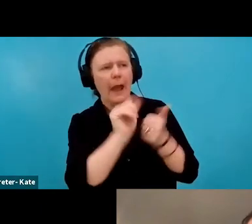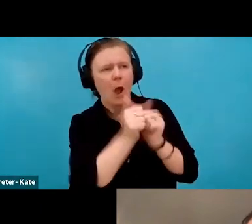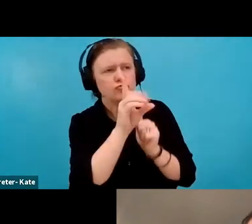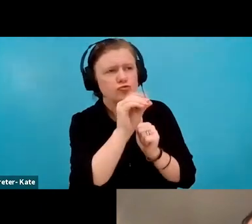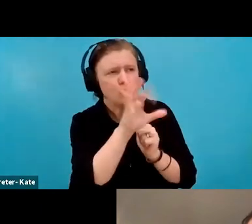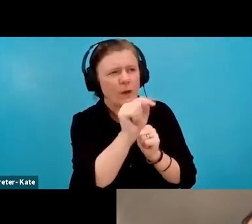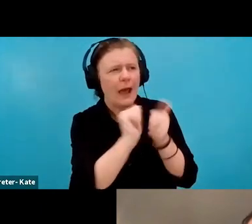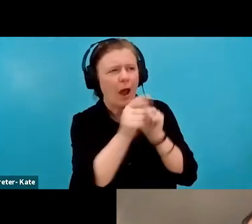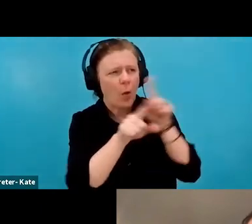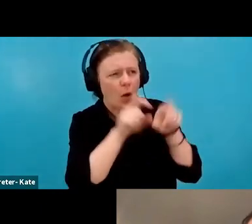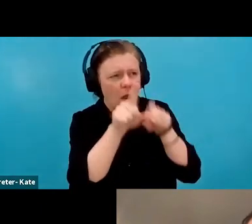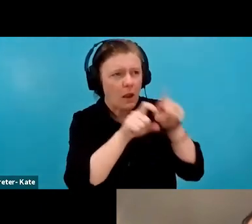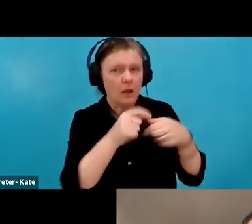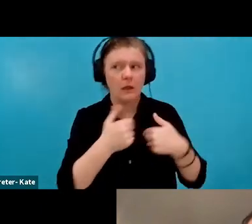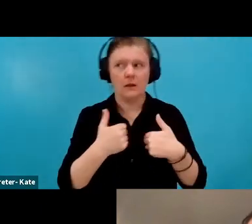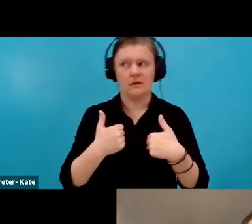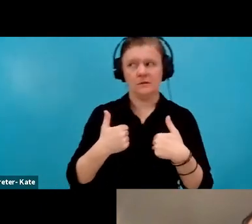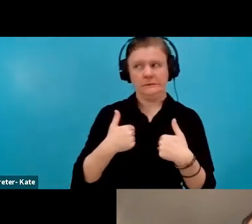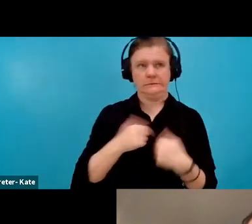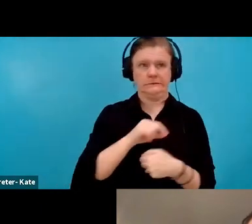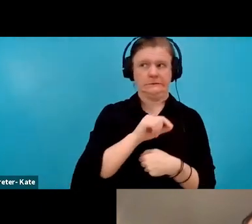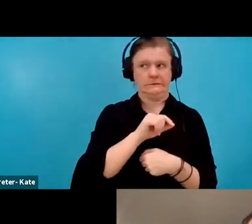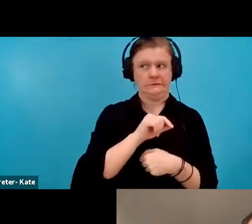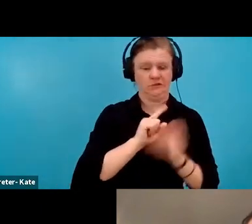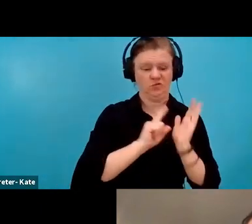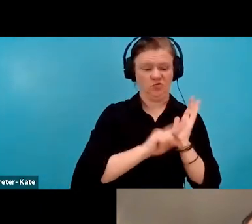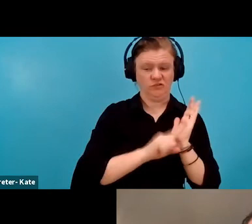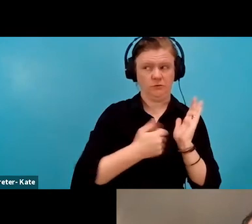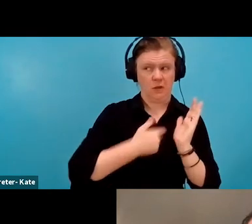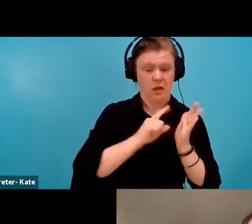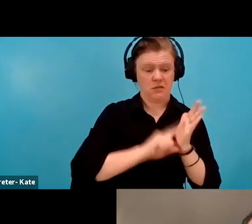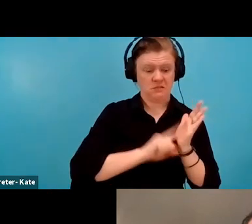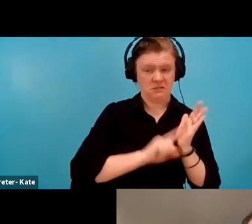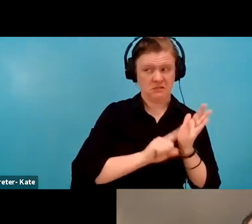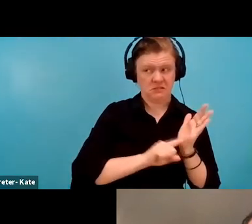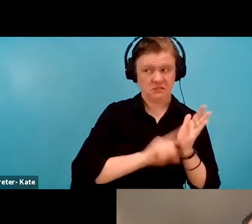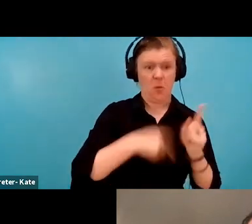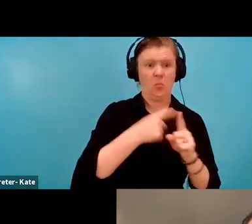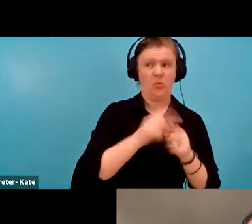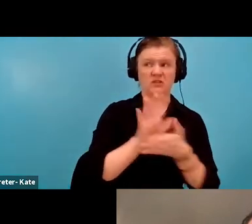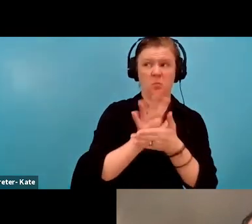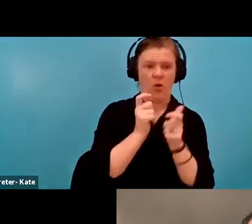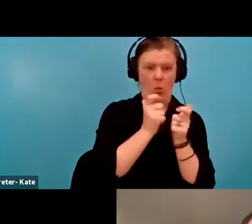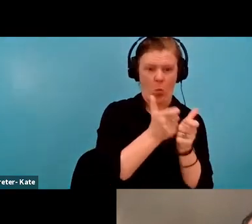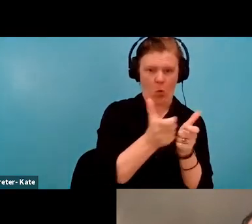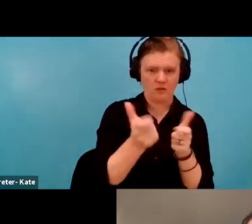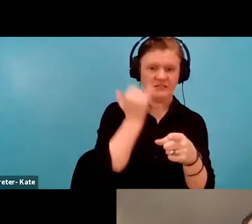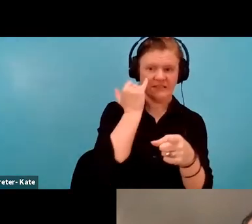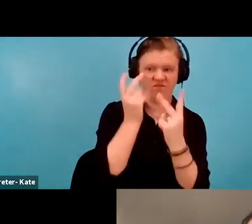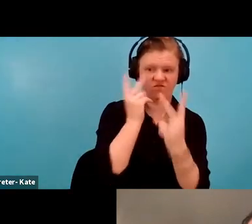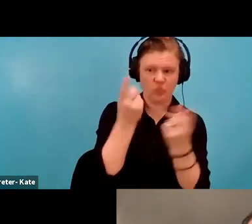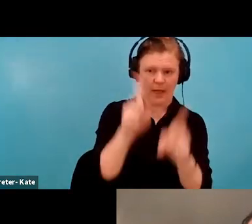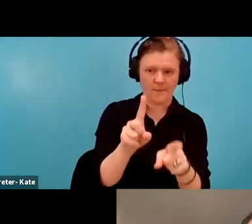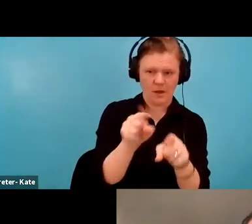was, I read a few web pages and I, you know, I watched the film and every time something occurred, I tried to